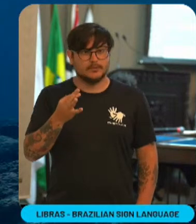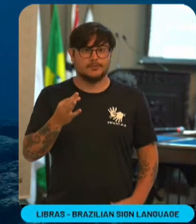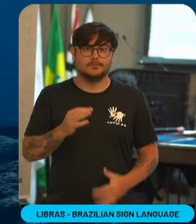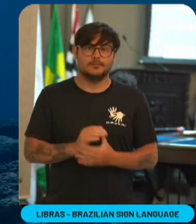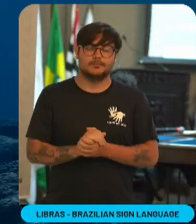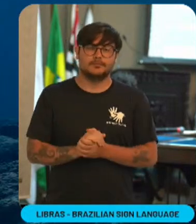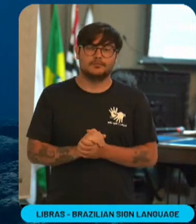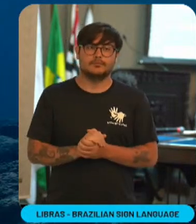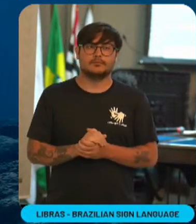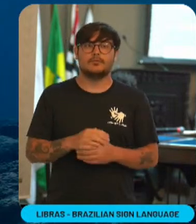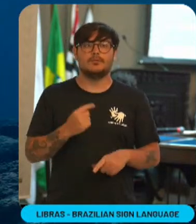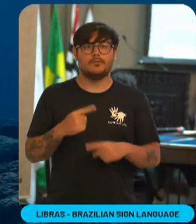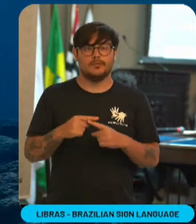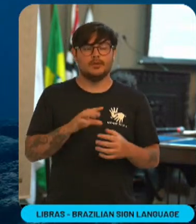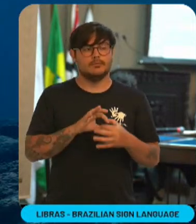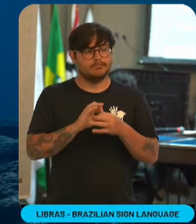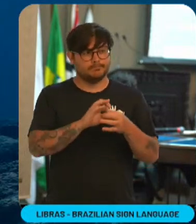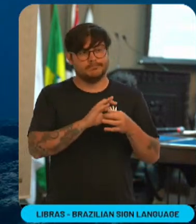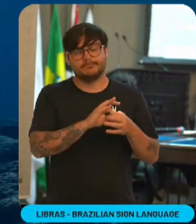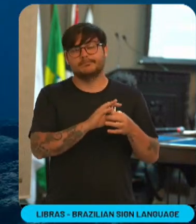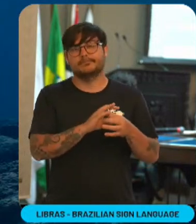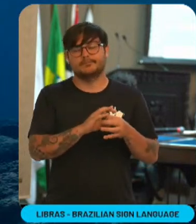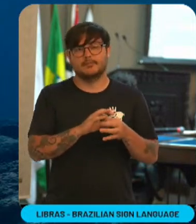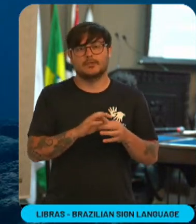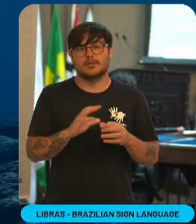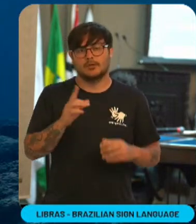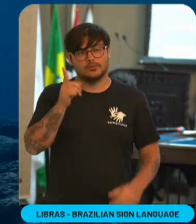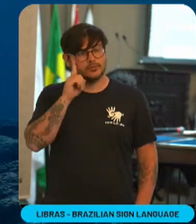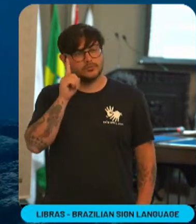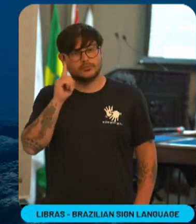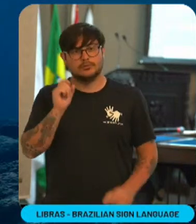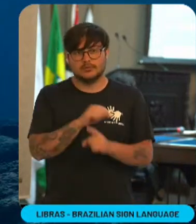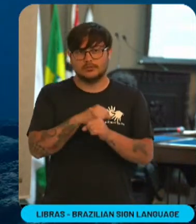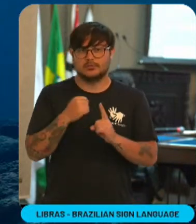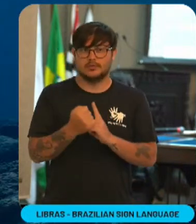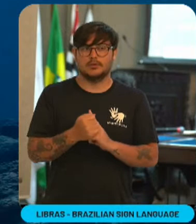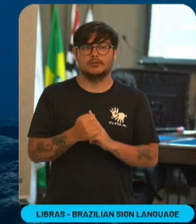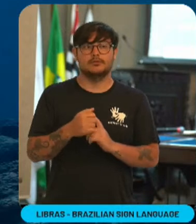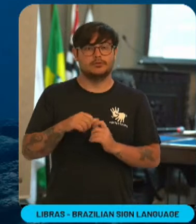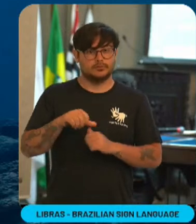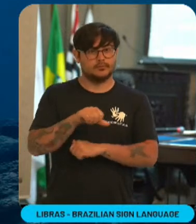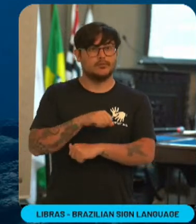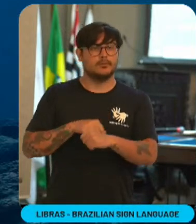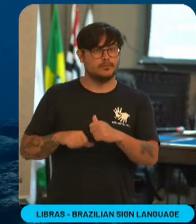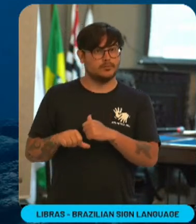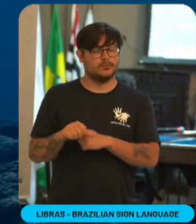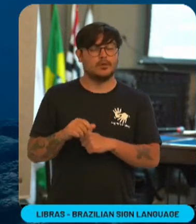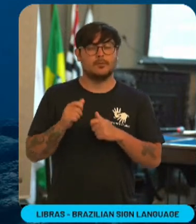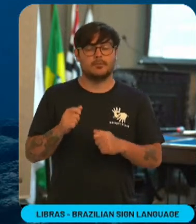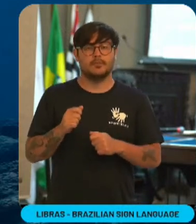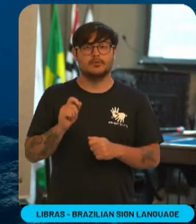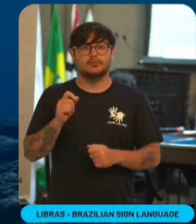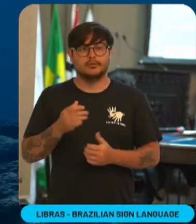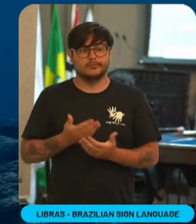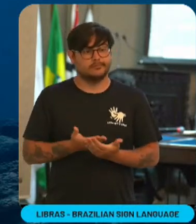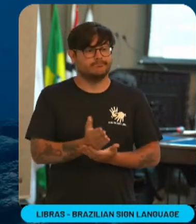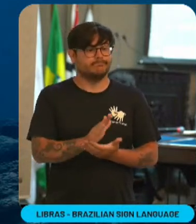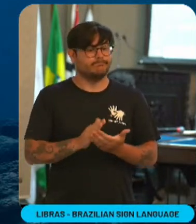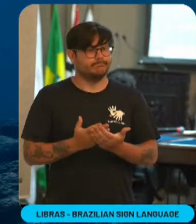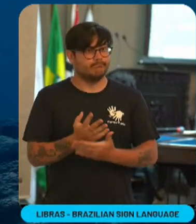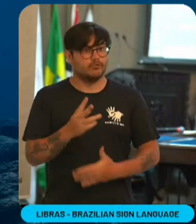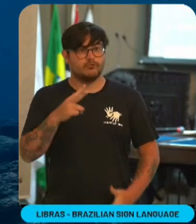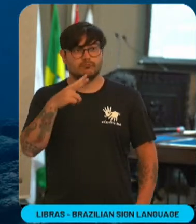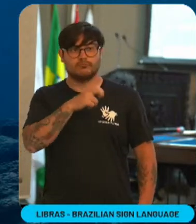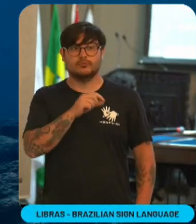biggest, highest frequency of events that is pretty much connected to